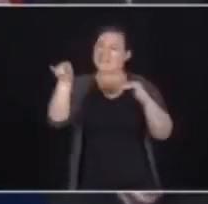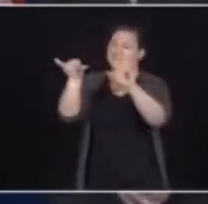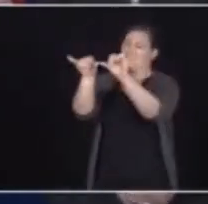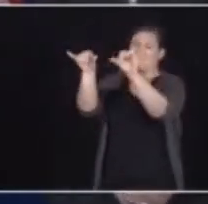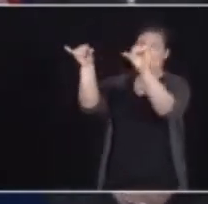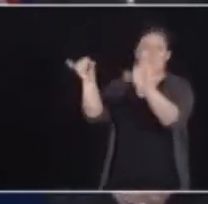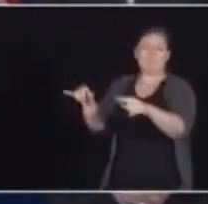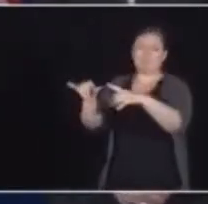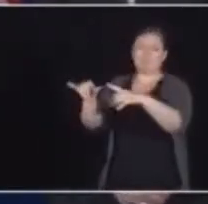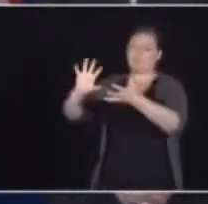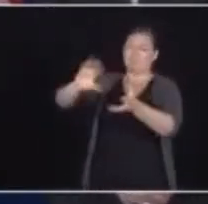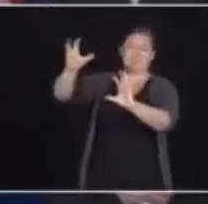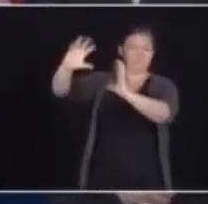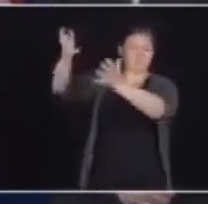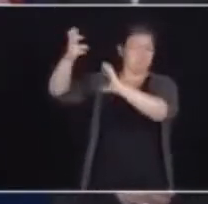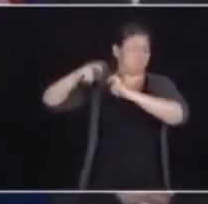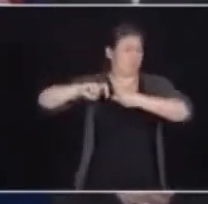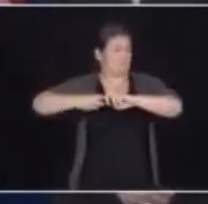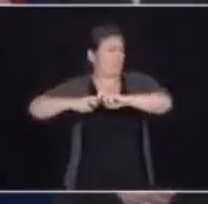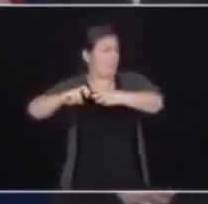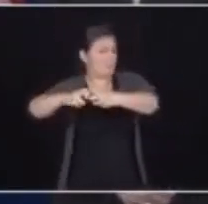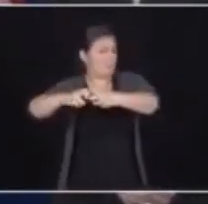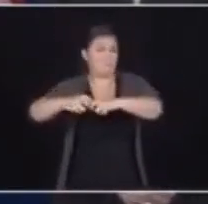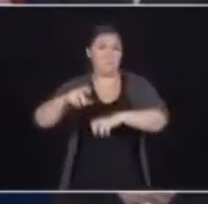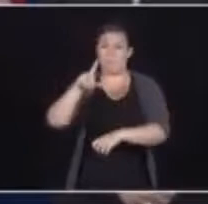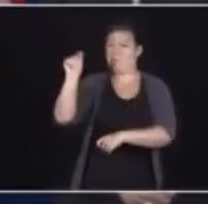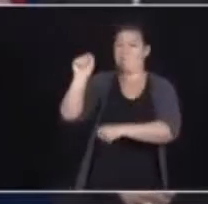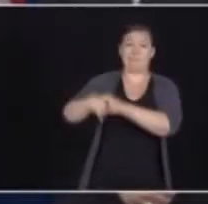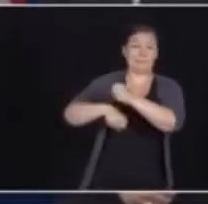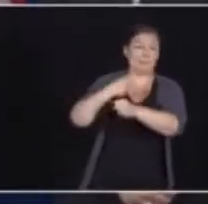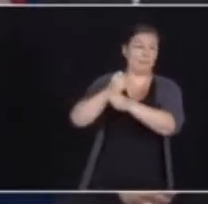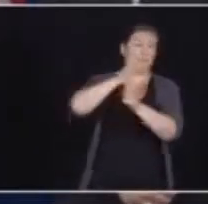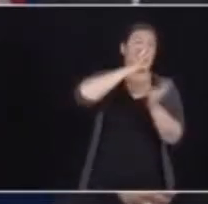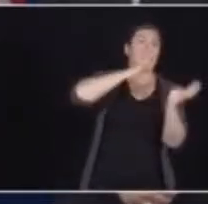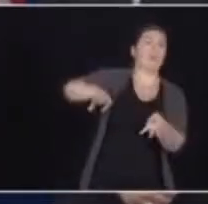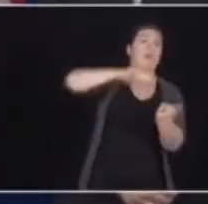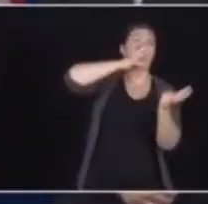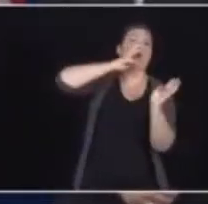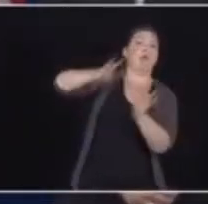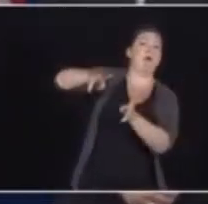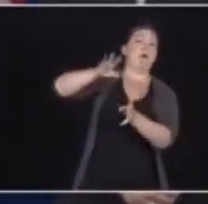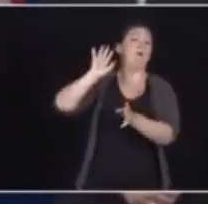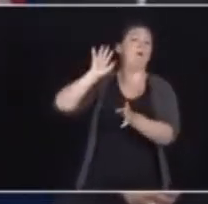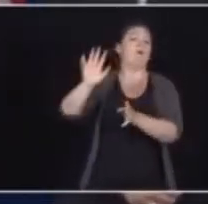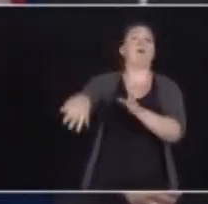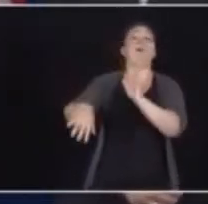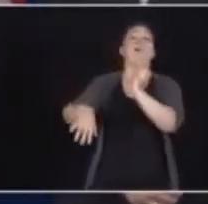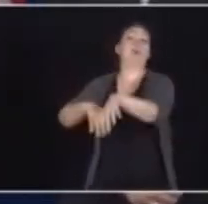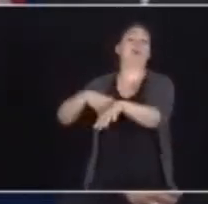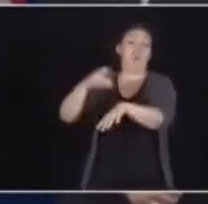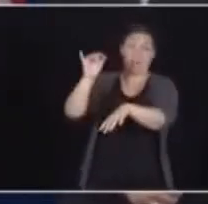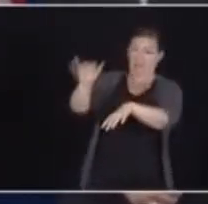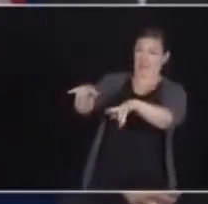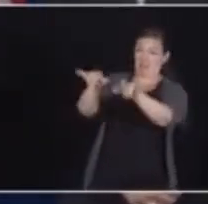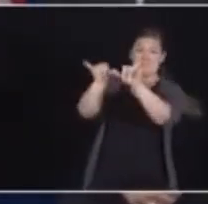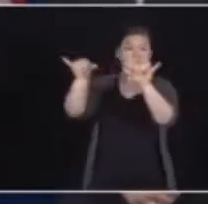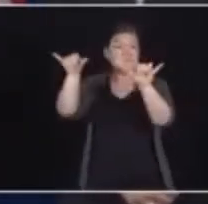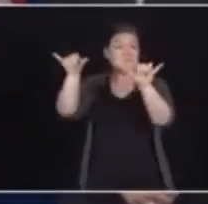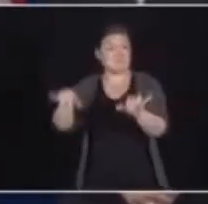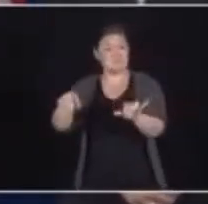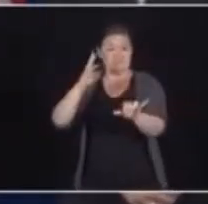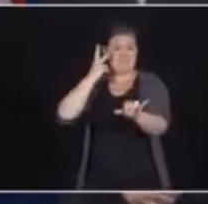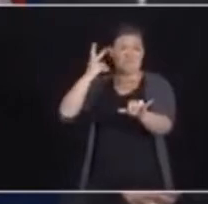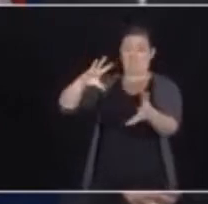neglect and underinvestment, the cracks in the system can no longer be ignored. What we